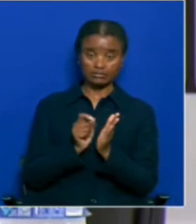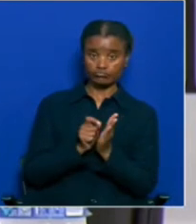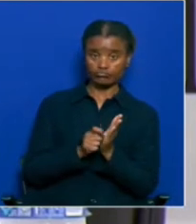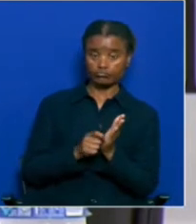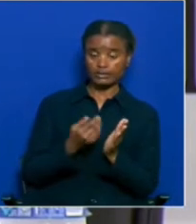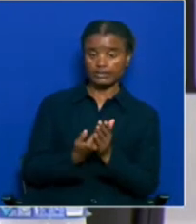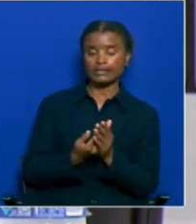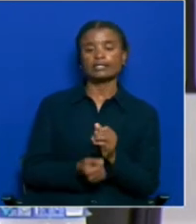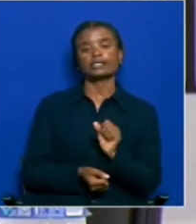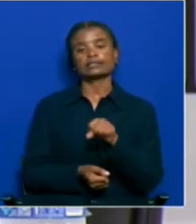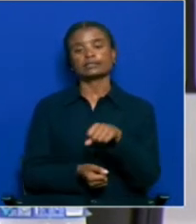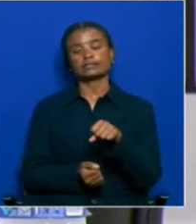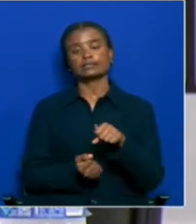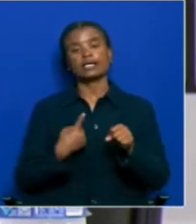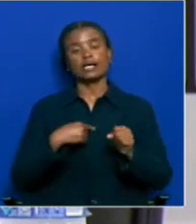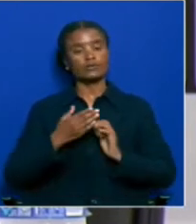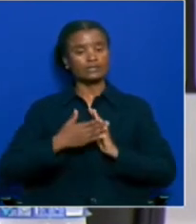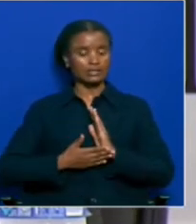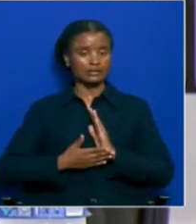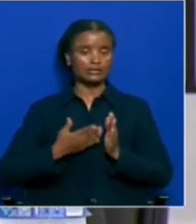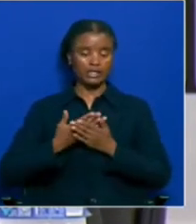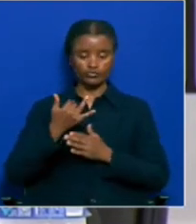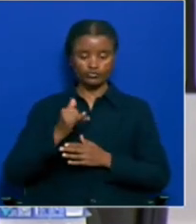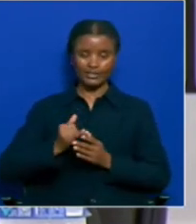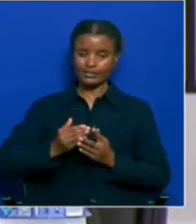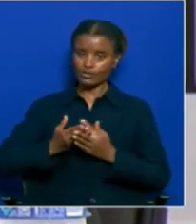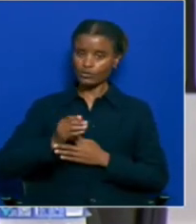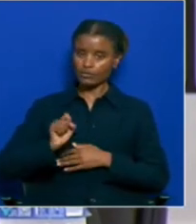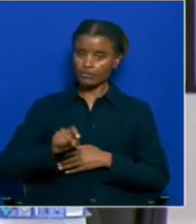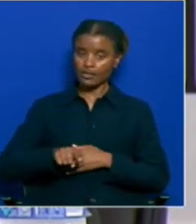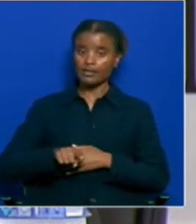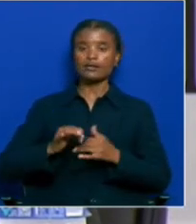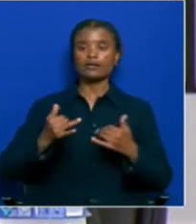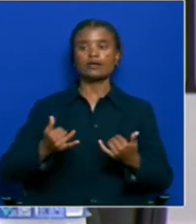check through that. Where do they book the goods that they have